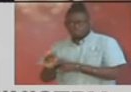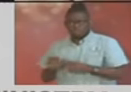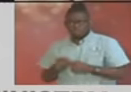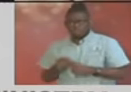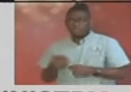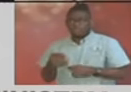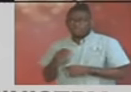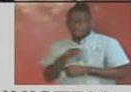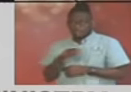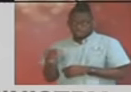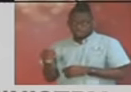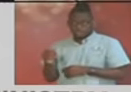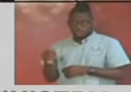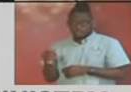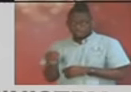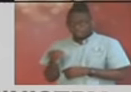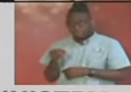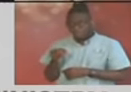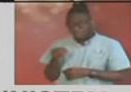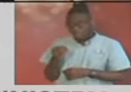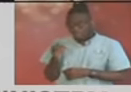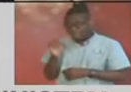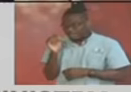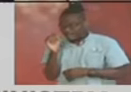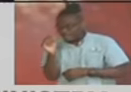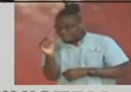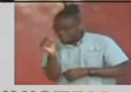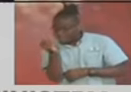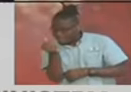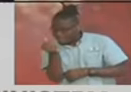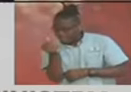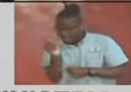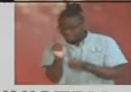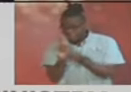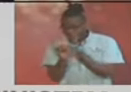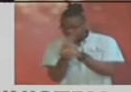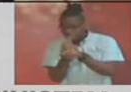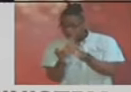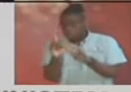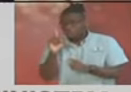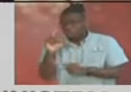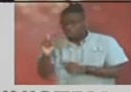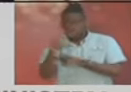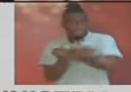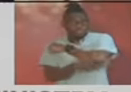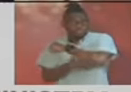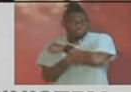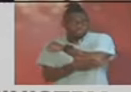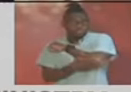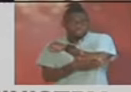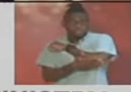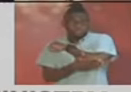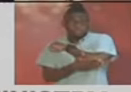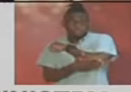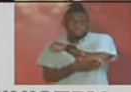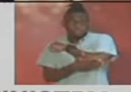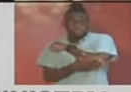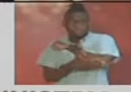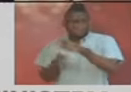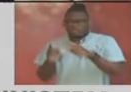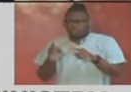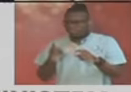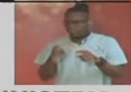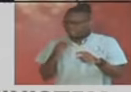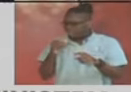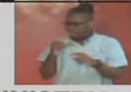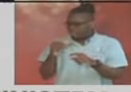possible mutation in one country from another, similar to, but not the Brazil variant.